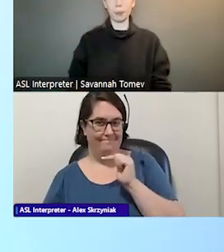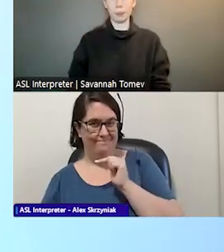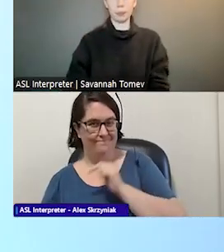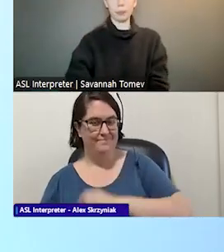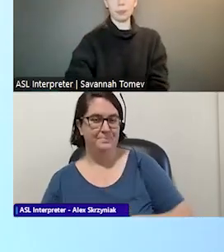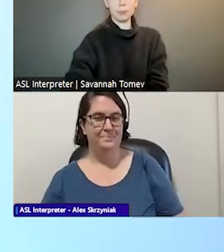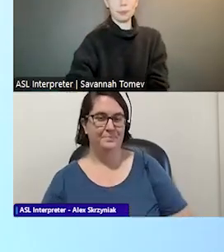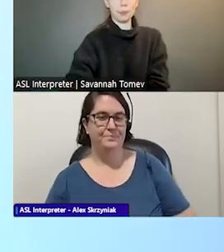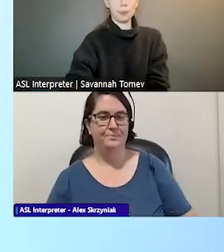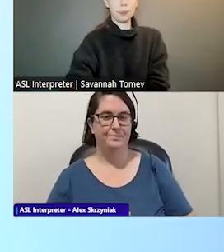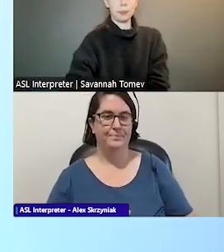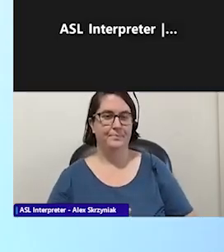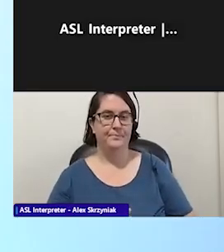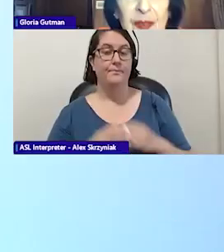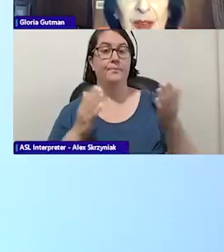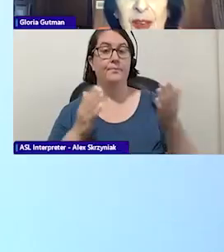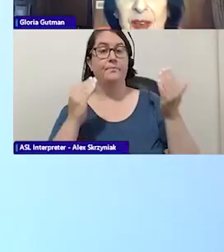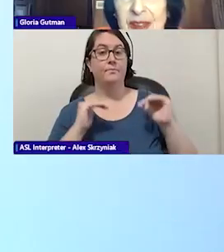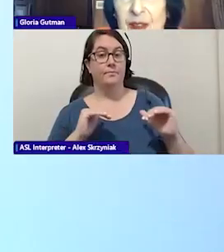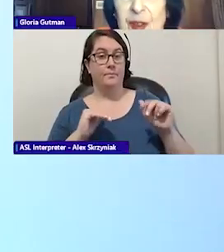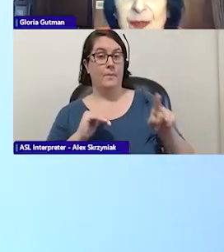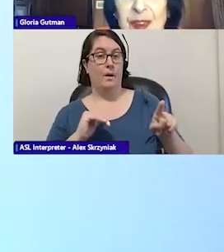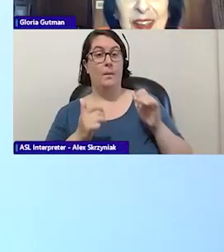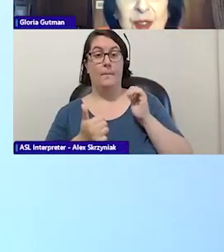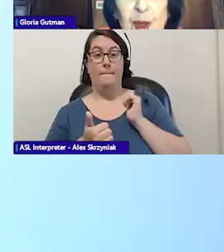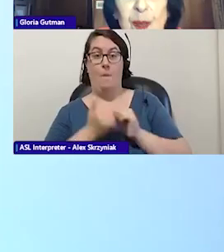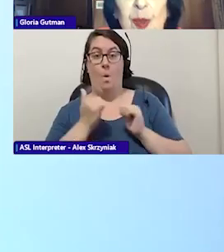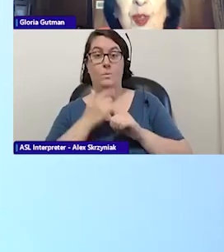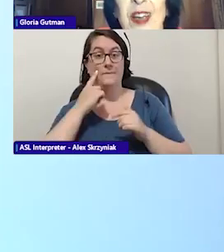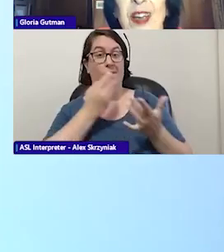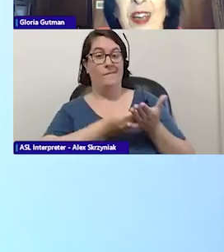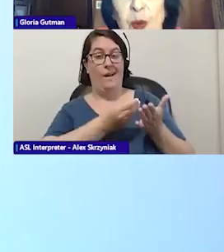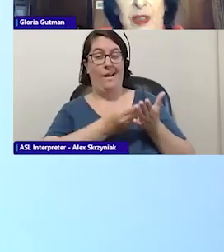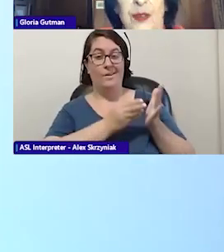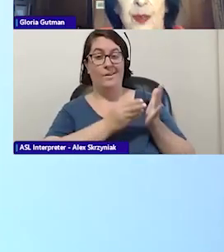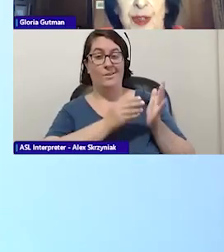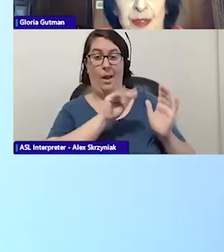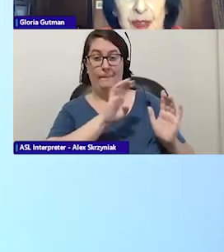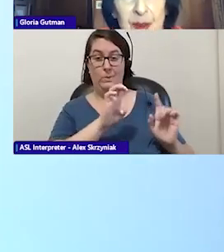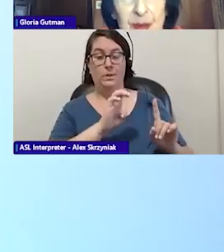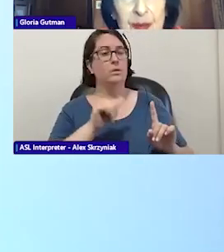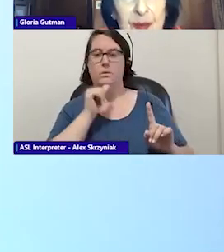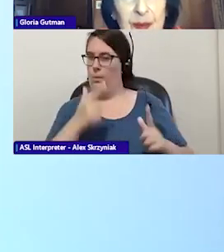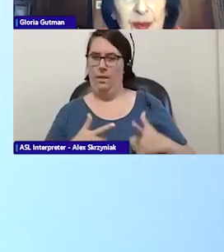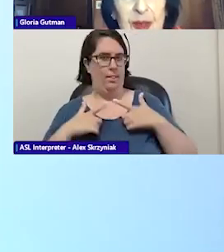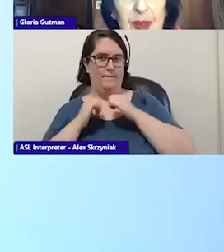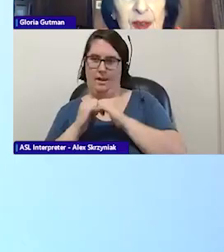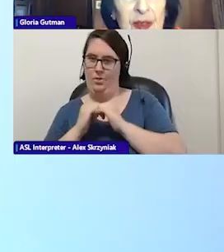We see that the vast majority, in the case of financial abuse, don't live with the victim.